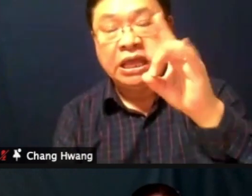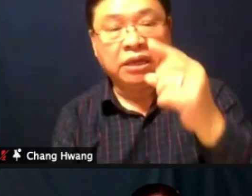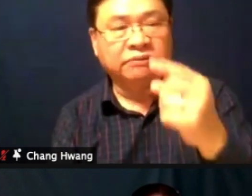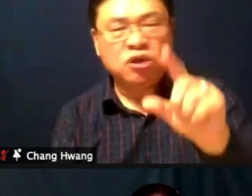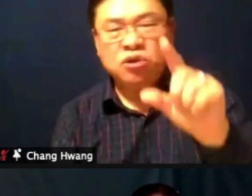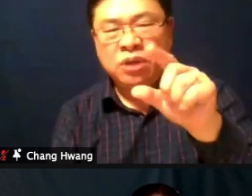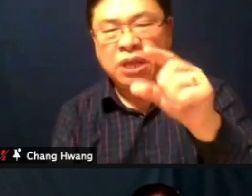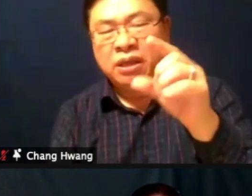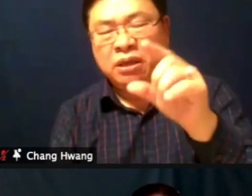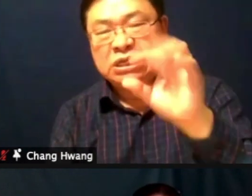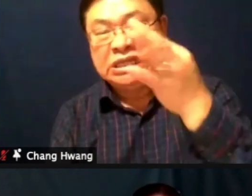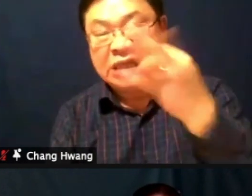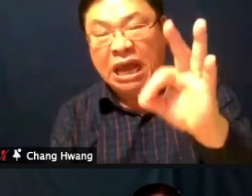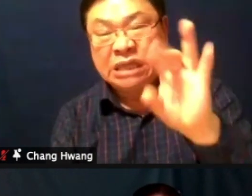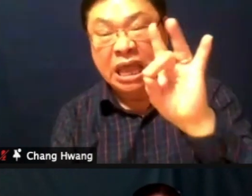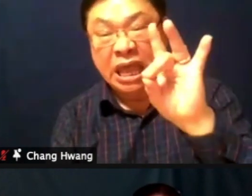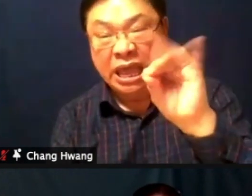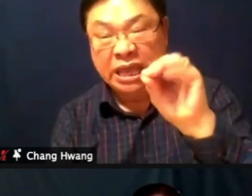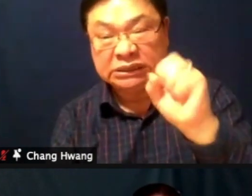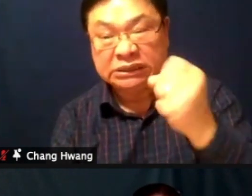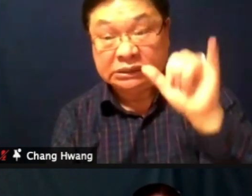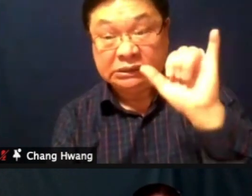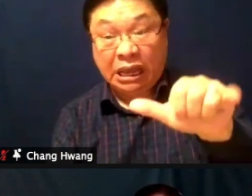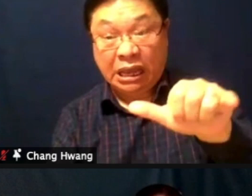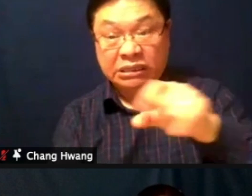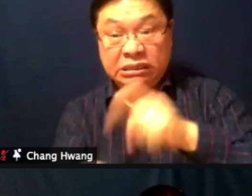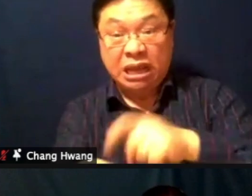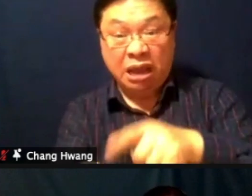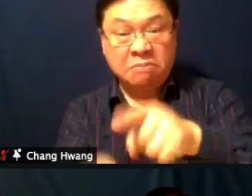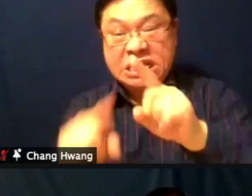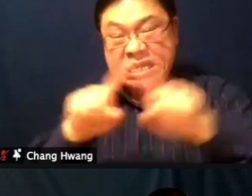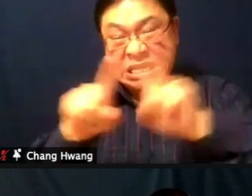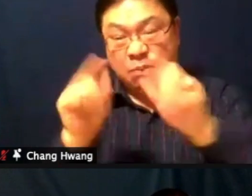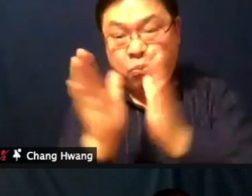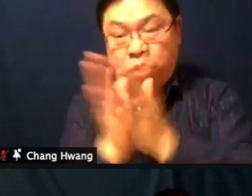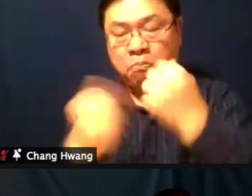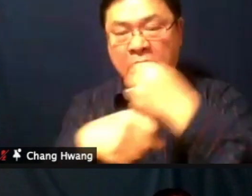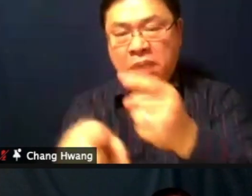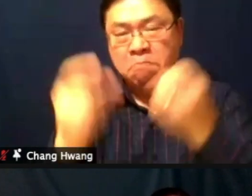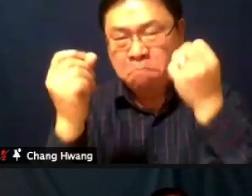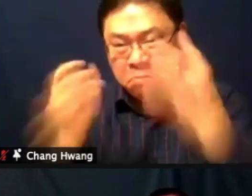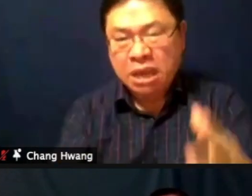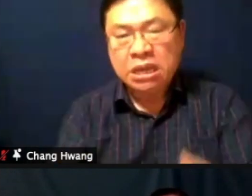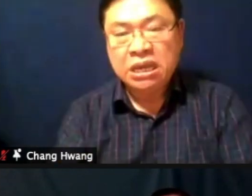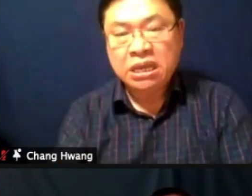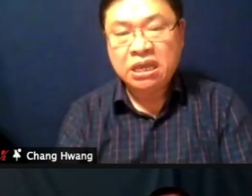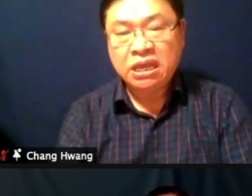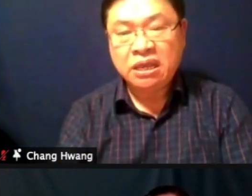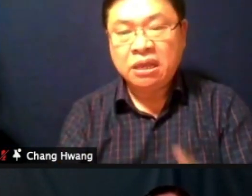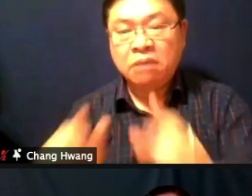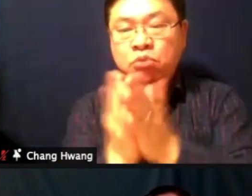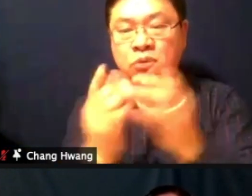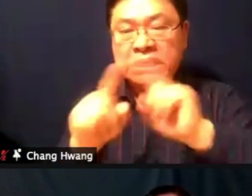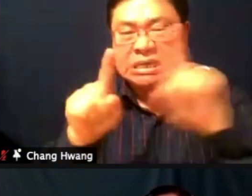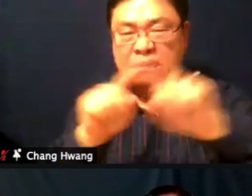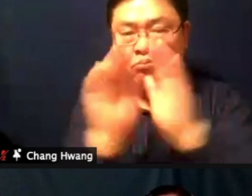that was very important. Now, in the 1980s in general, keep in mind that at that